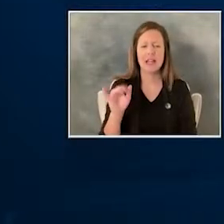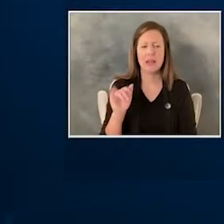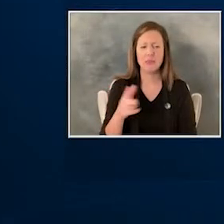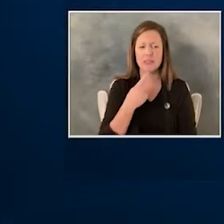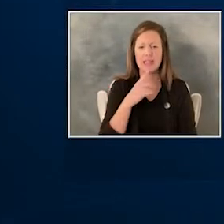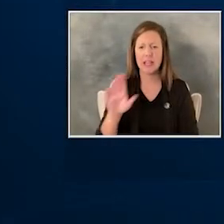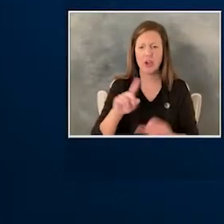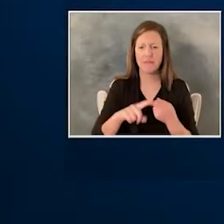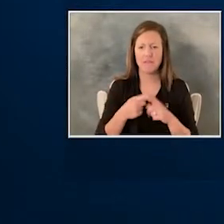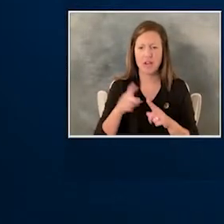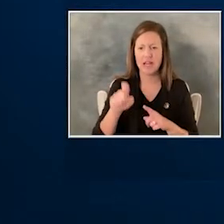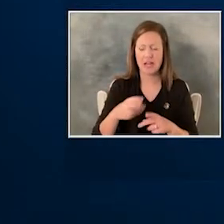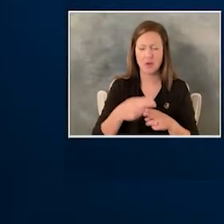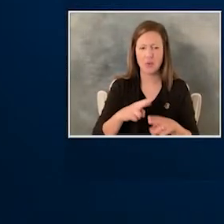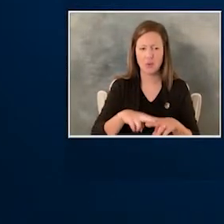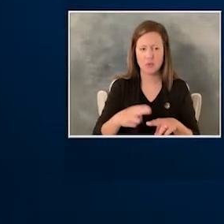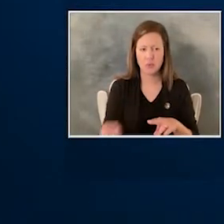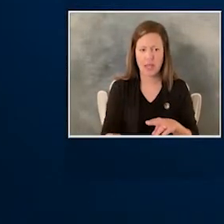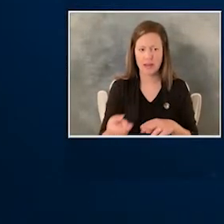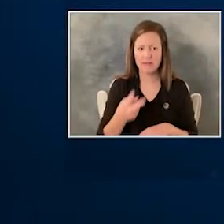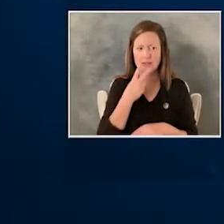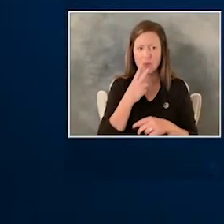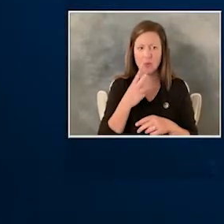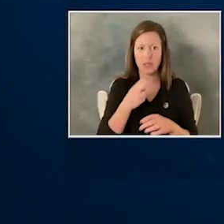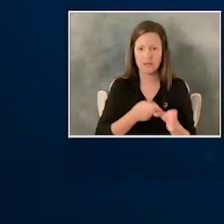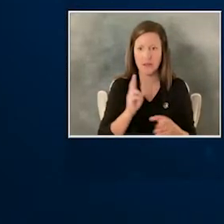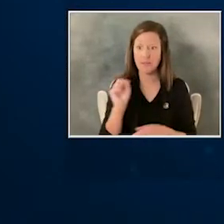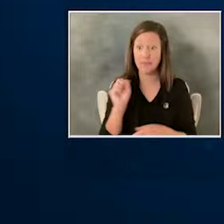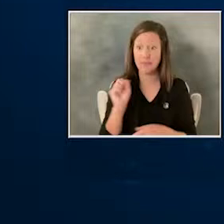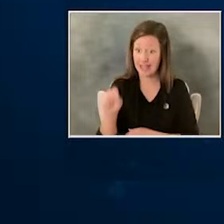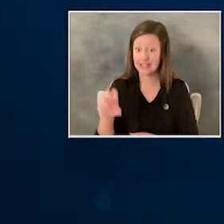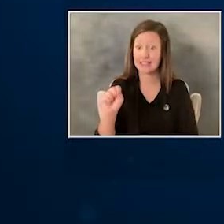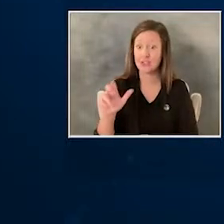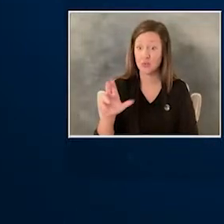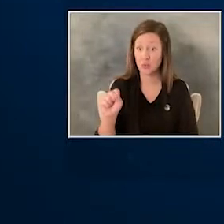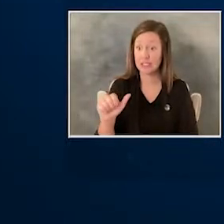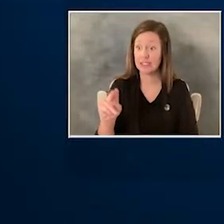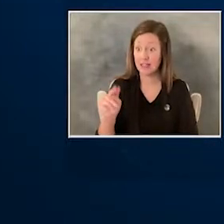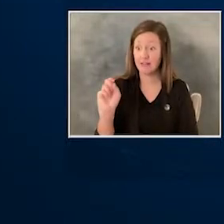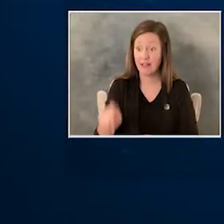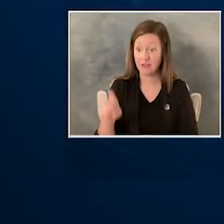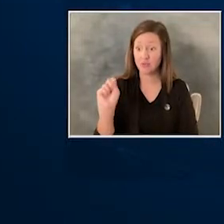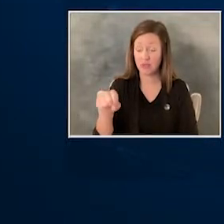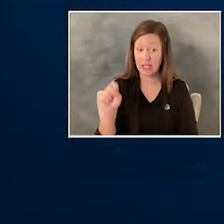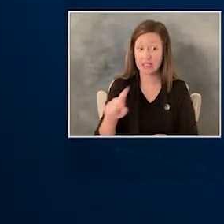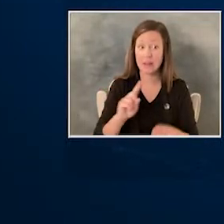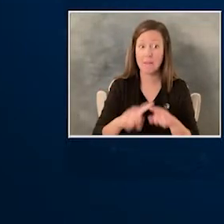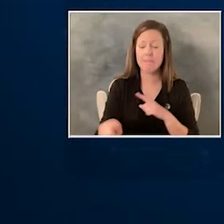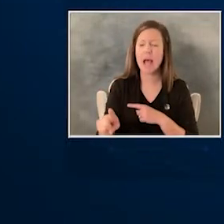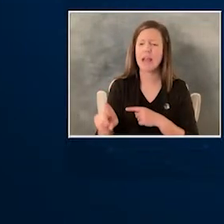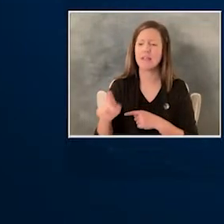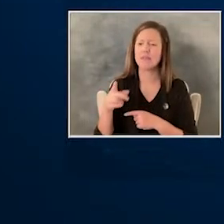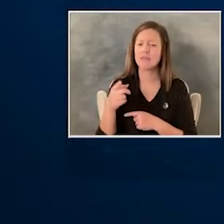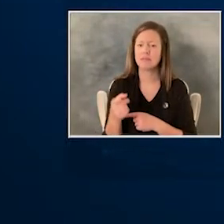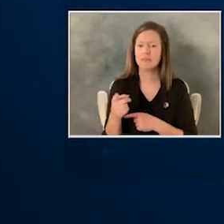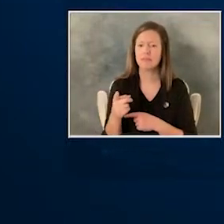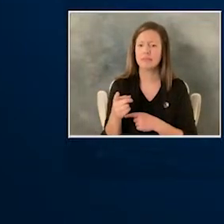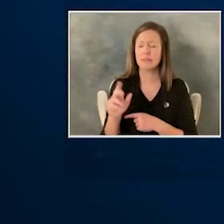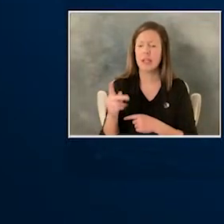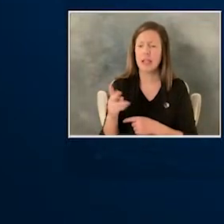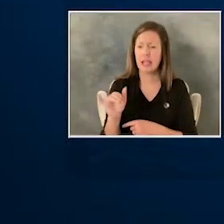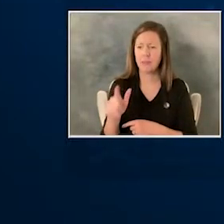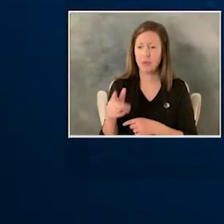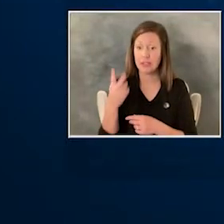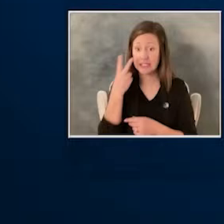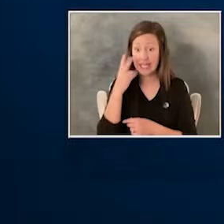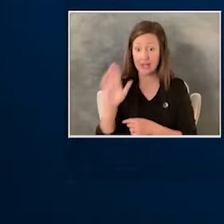weight and stop smoking? Yes. Susan had to lose weight and stop smoking. But April, Stu wants to know, what was it like watching your best friend